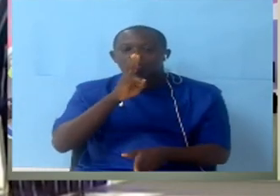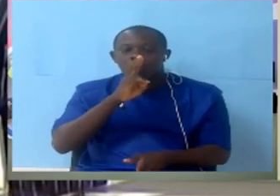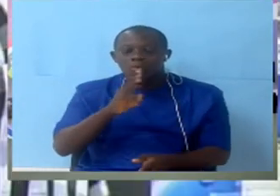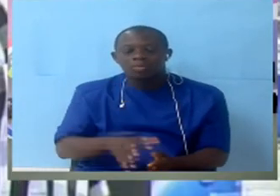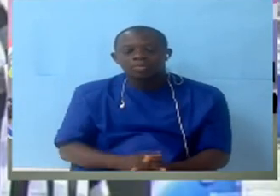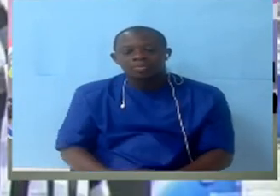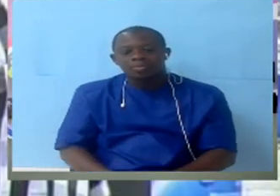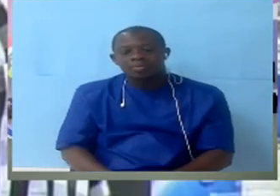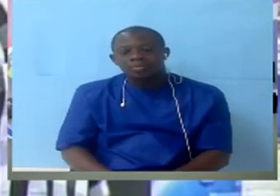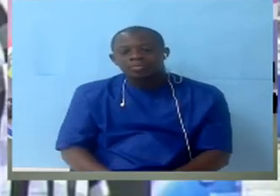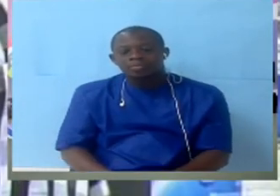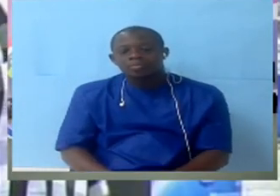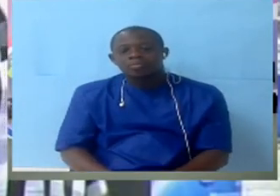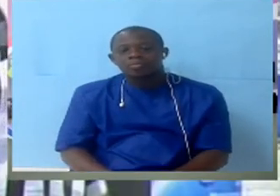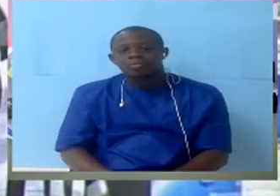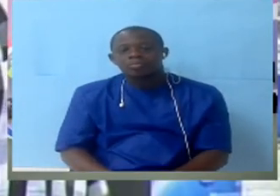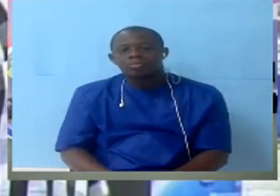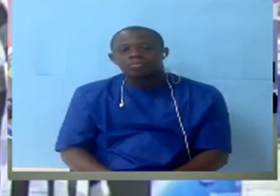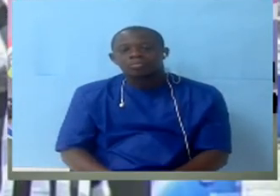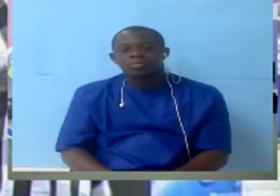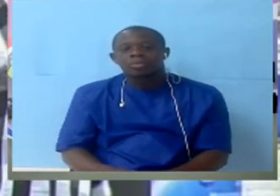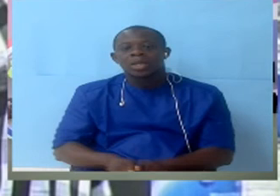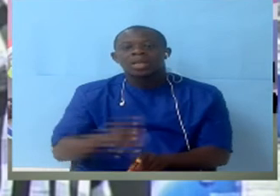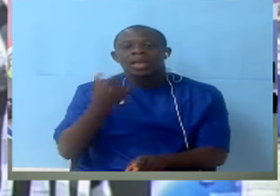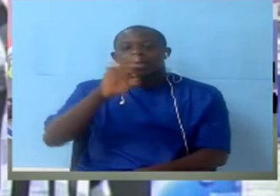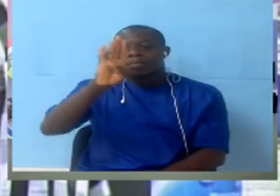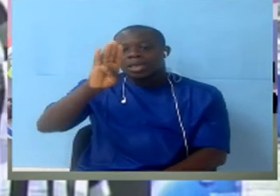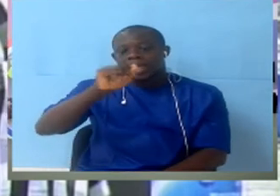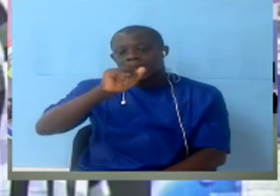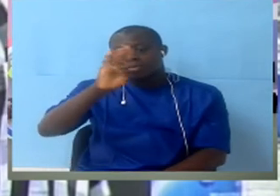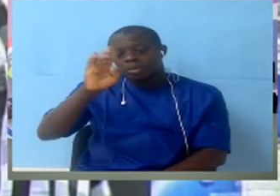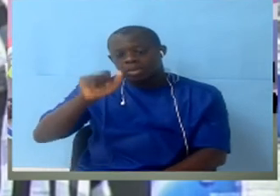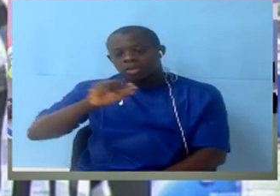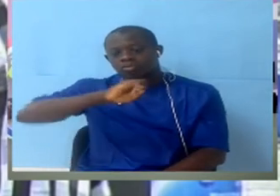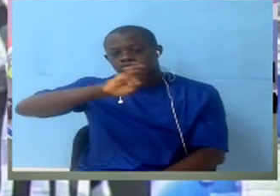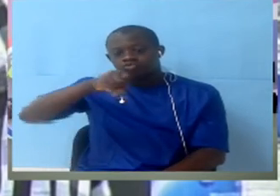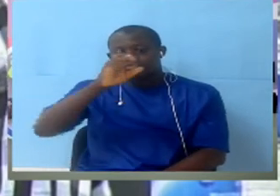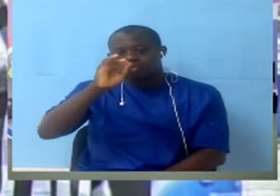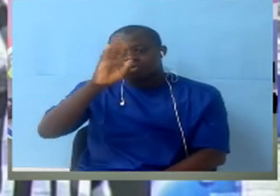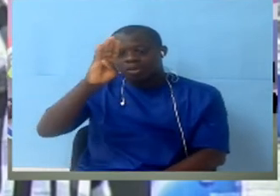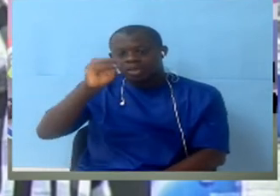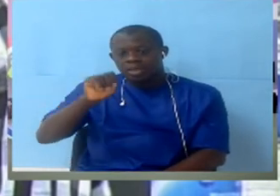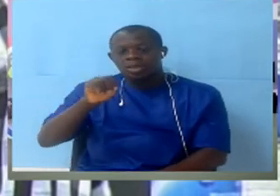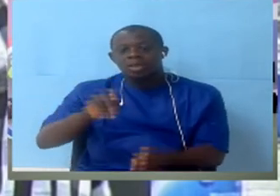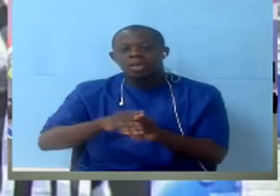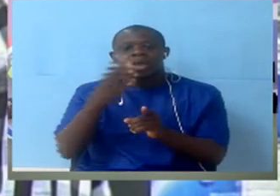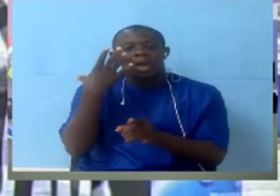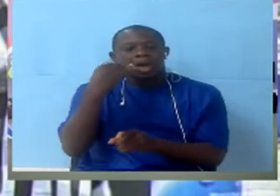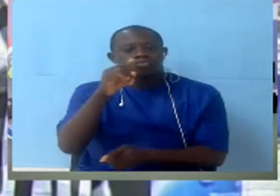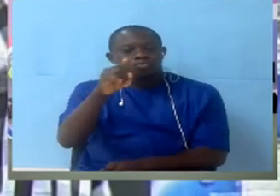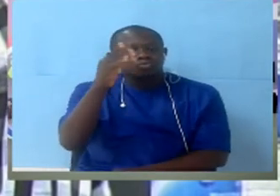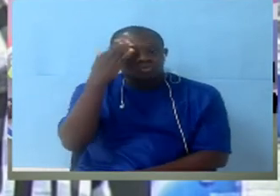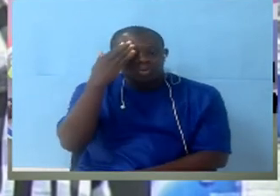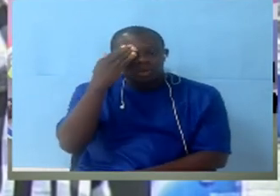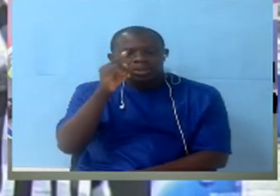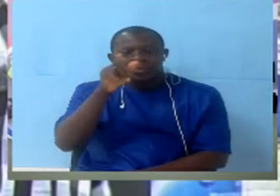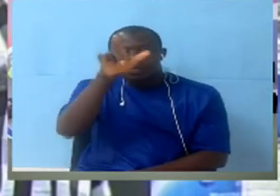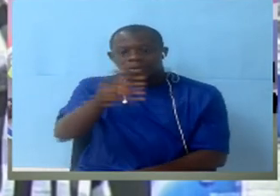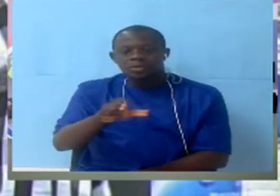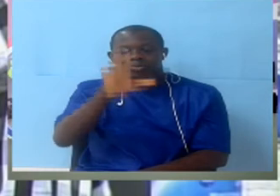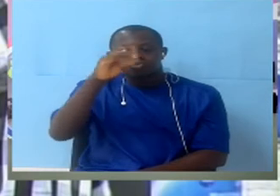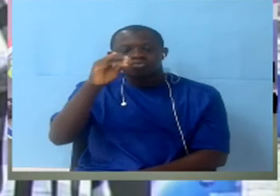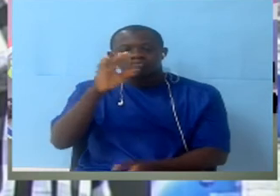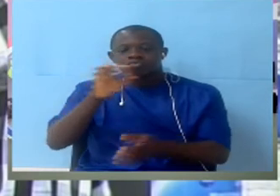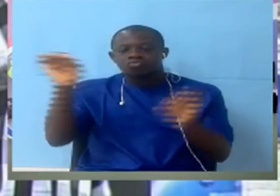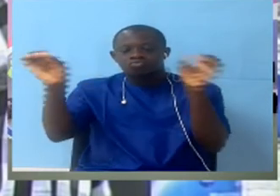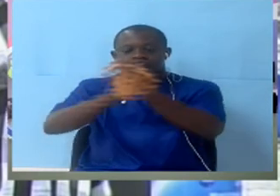menkamo kujuma. Like Baba Job. How do you know he didn't do anything? Yalo nyaade ko baba